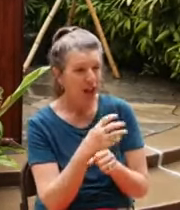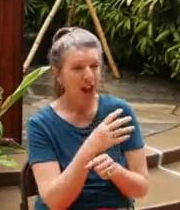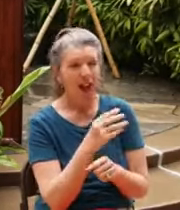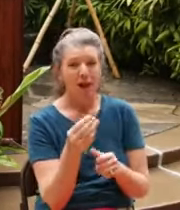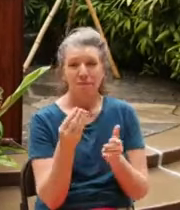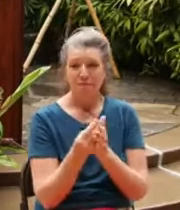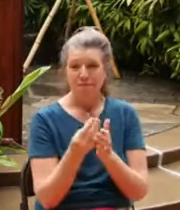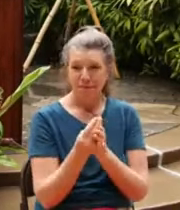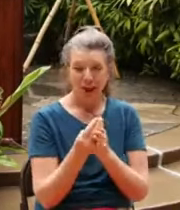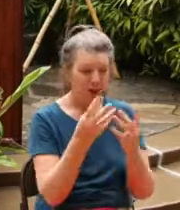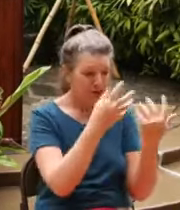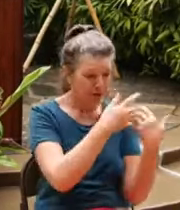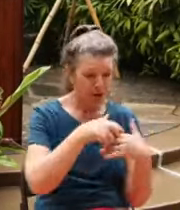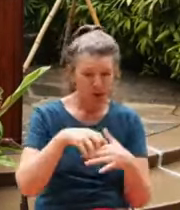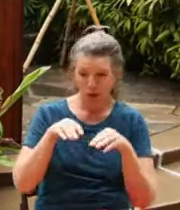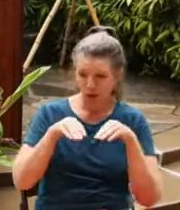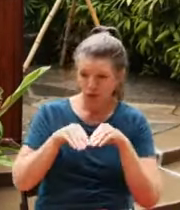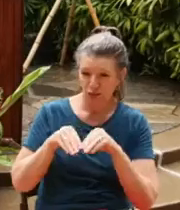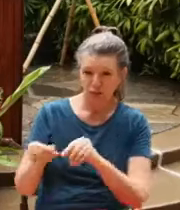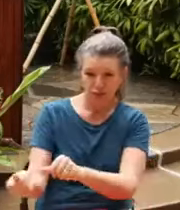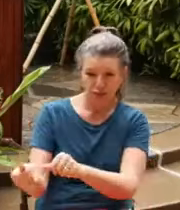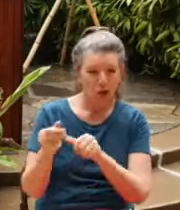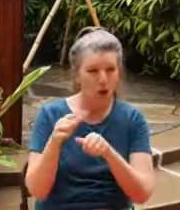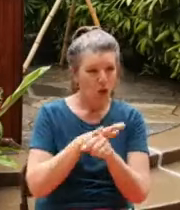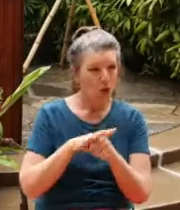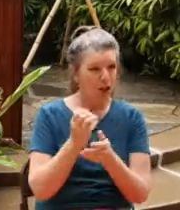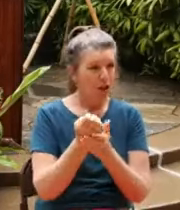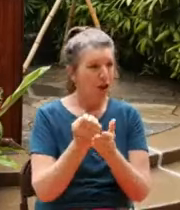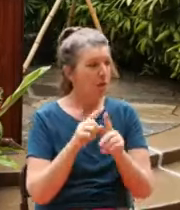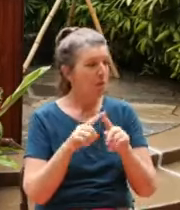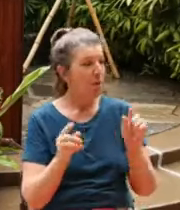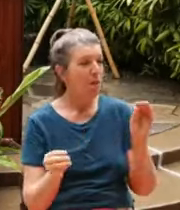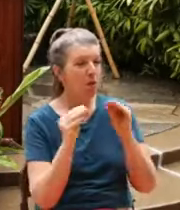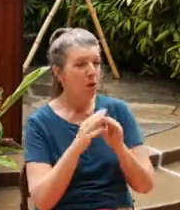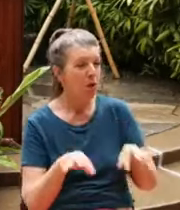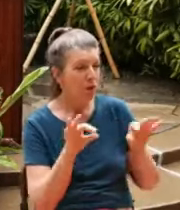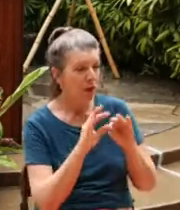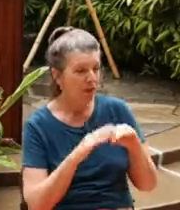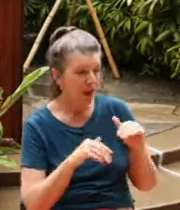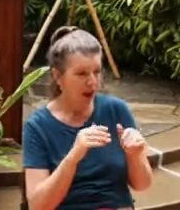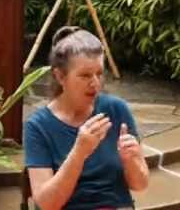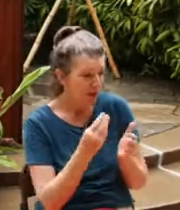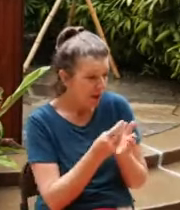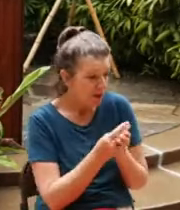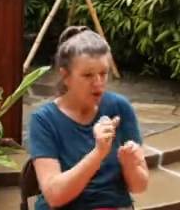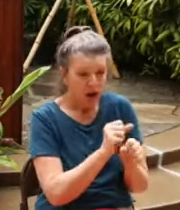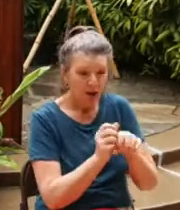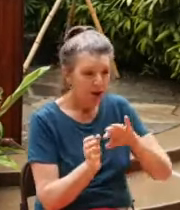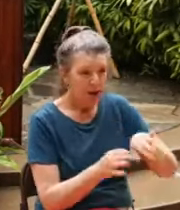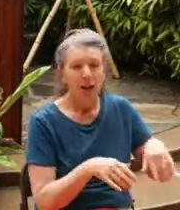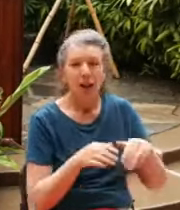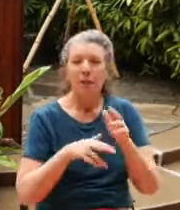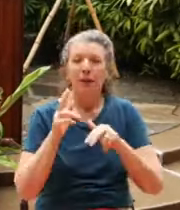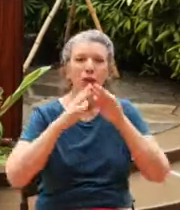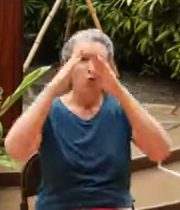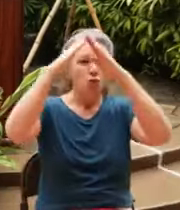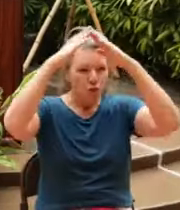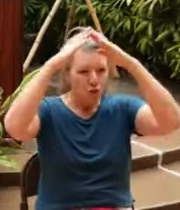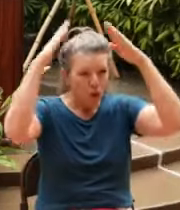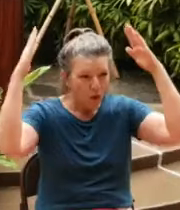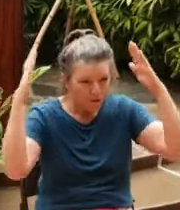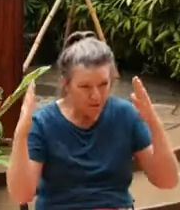money flowing to our local economy. But more important than generating money and jobs is the fact that we're building roots over the